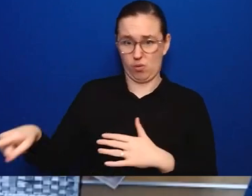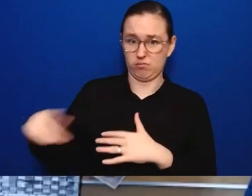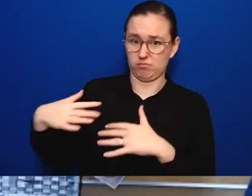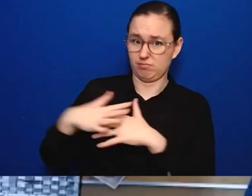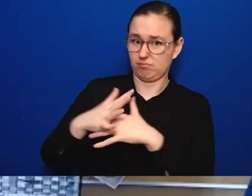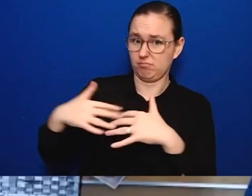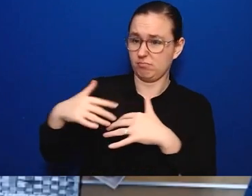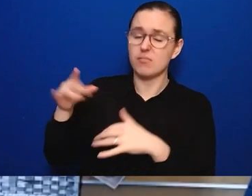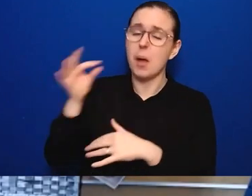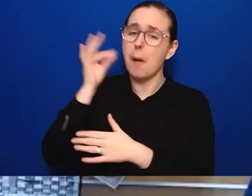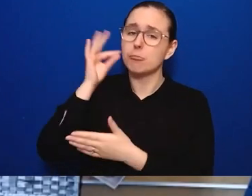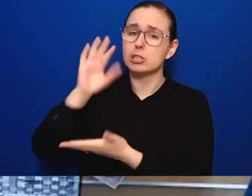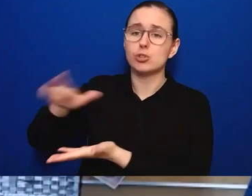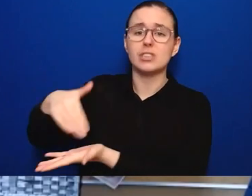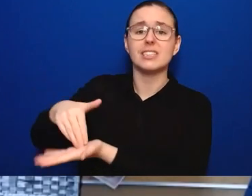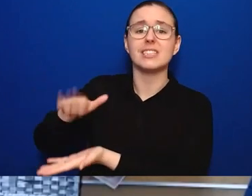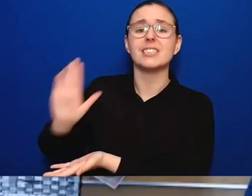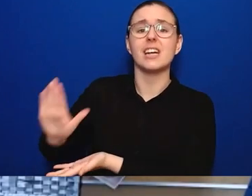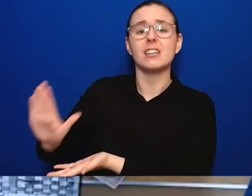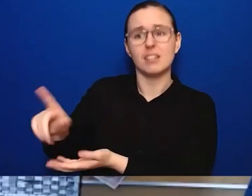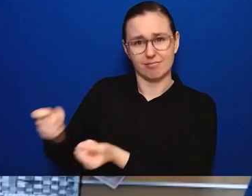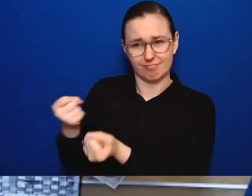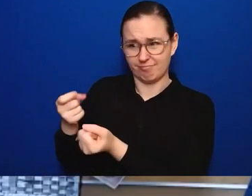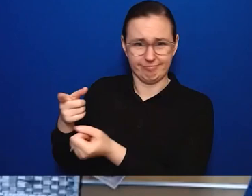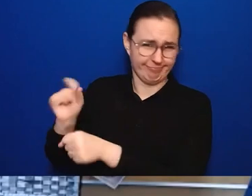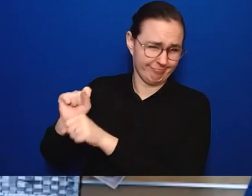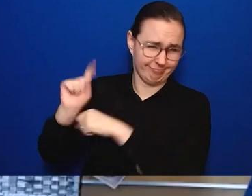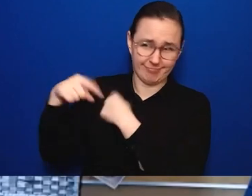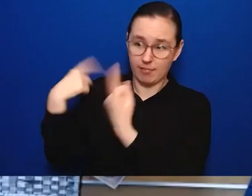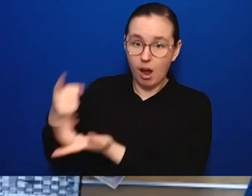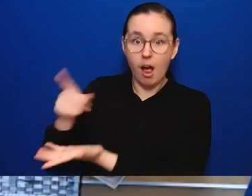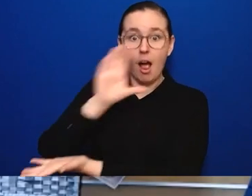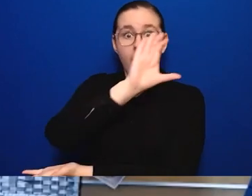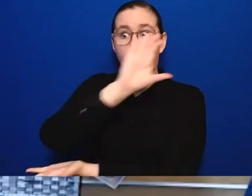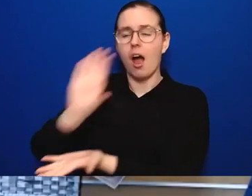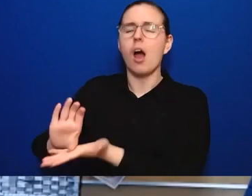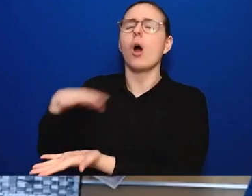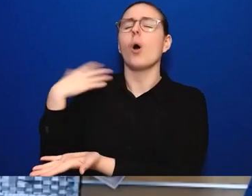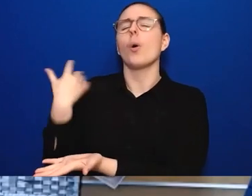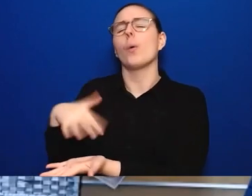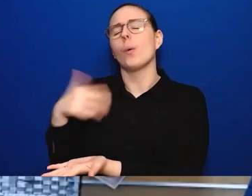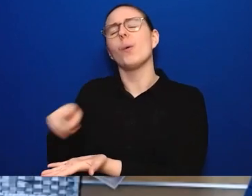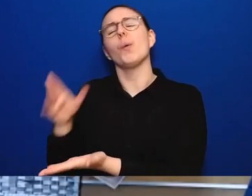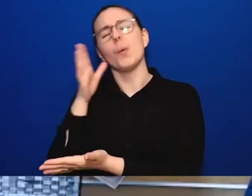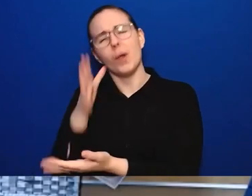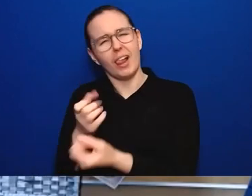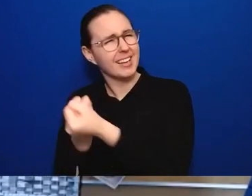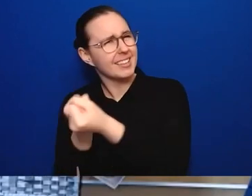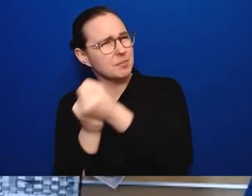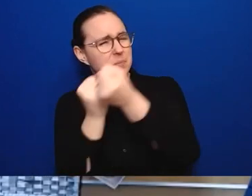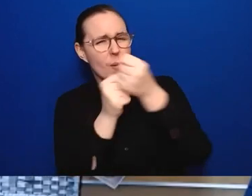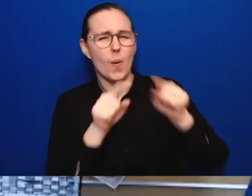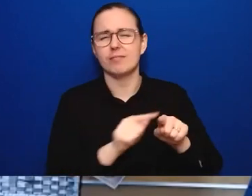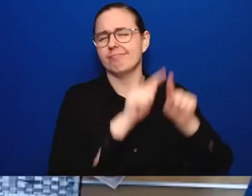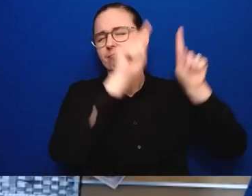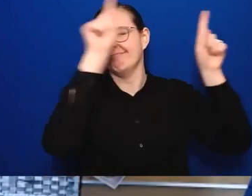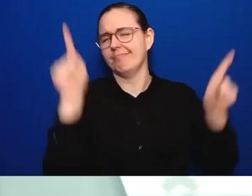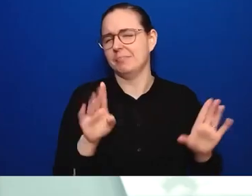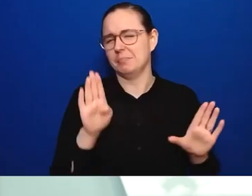fund, to support this funding stream, and also to the province of British Columbia. Thank